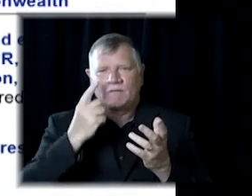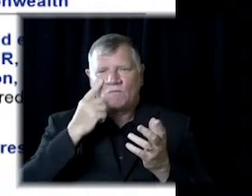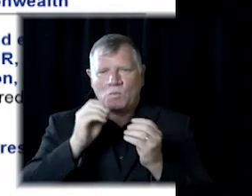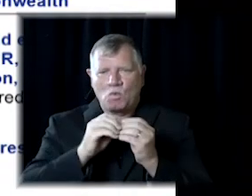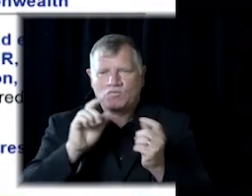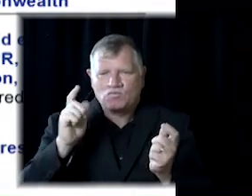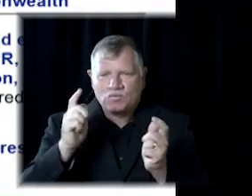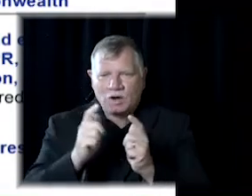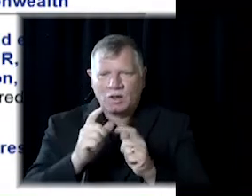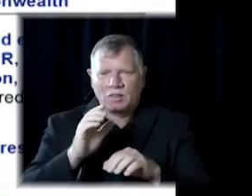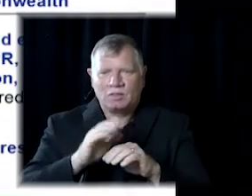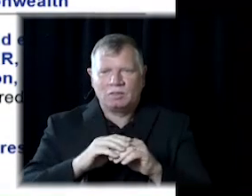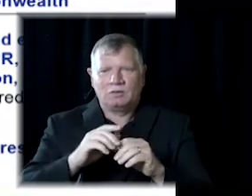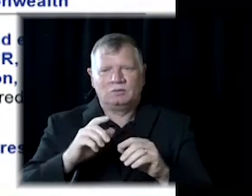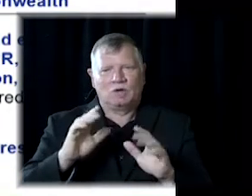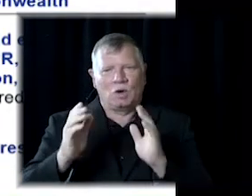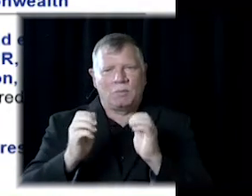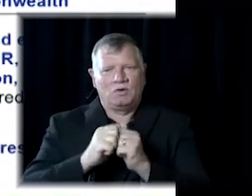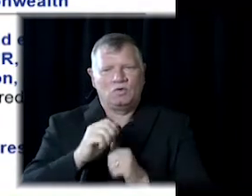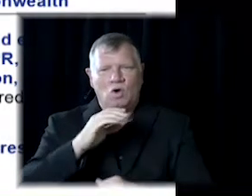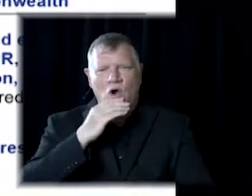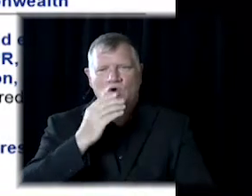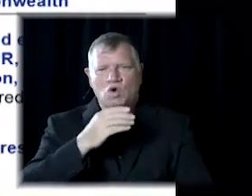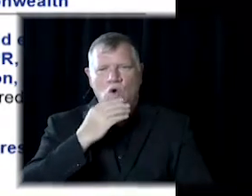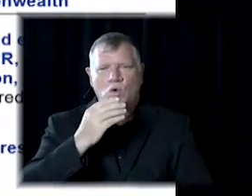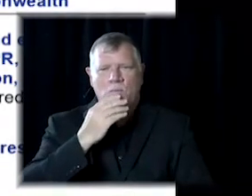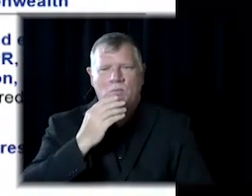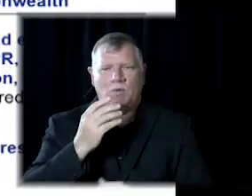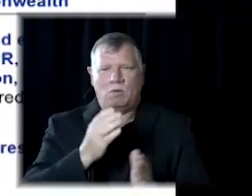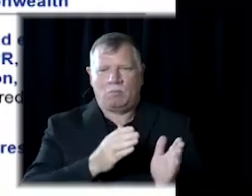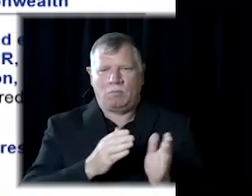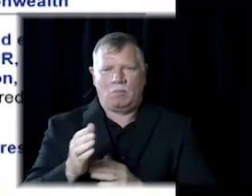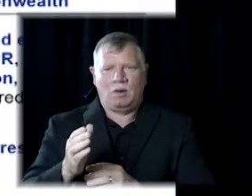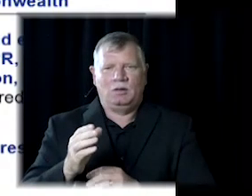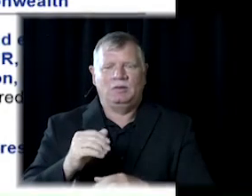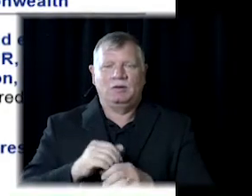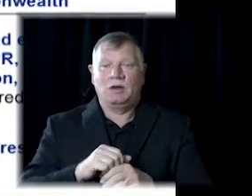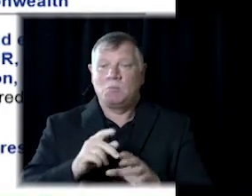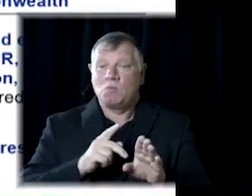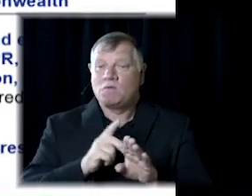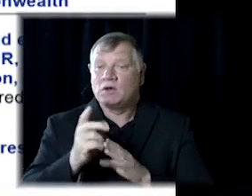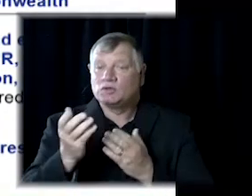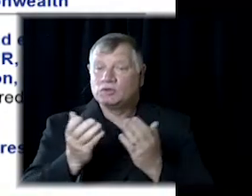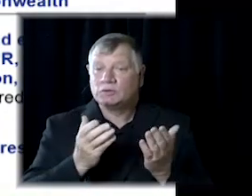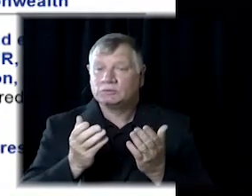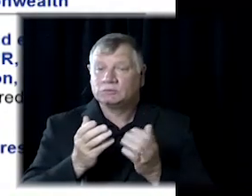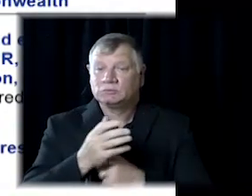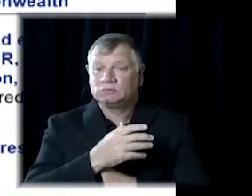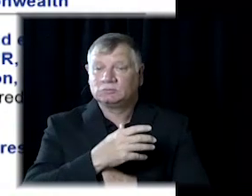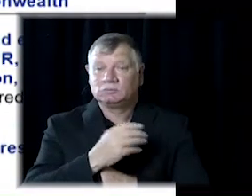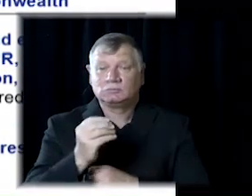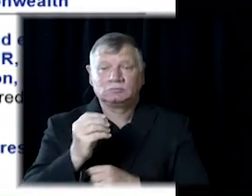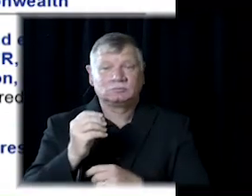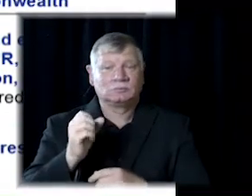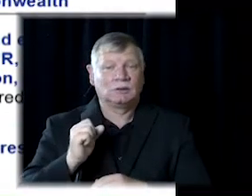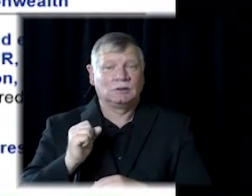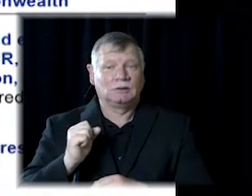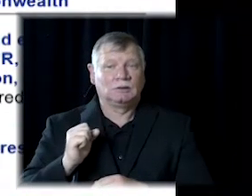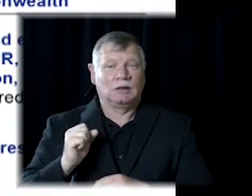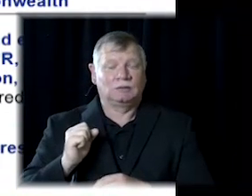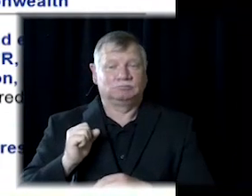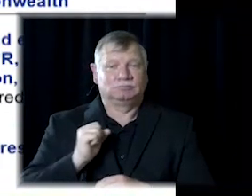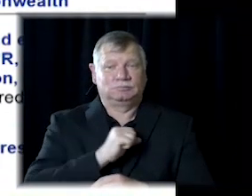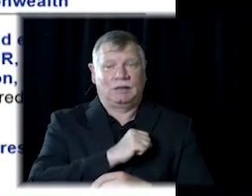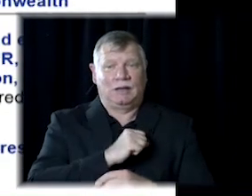reductions as compared to the October fiscal plan, in professional services at the State Election Commission and